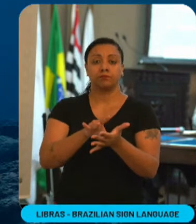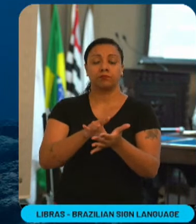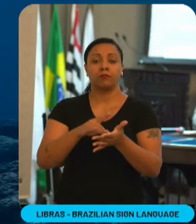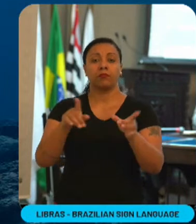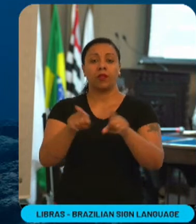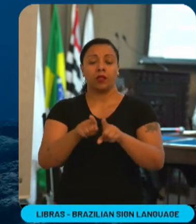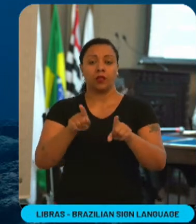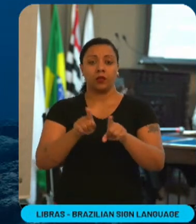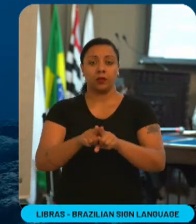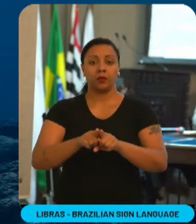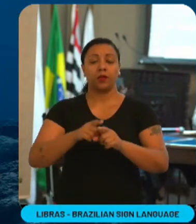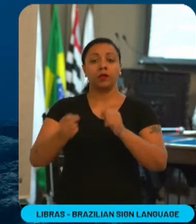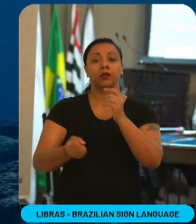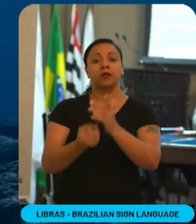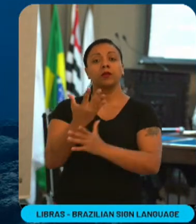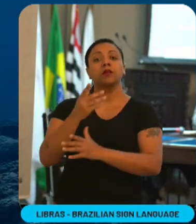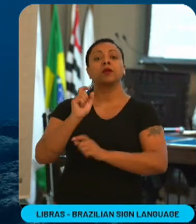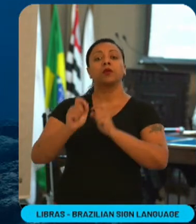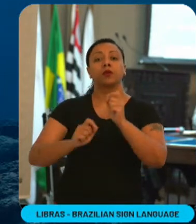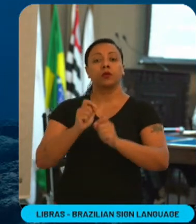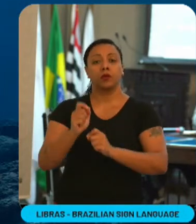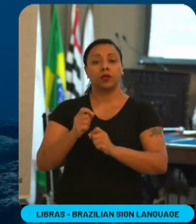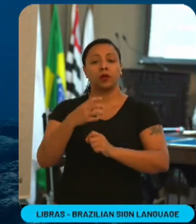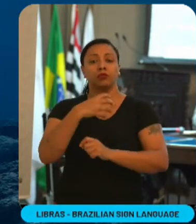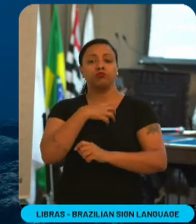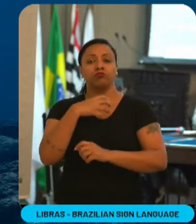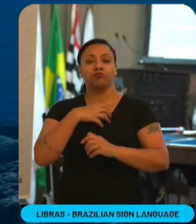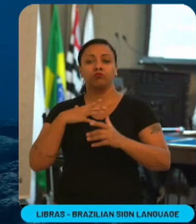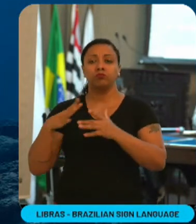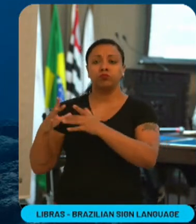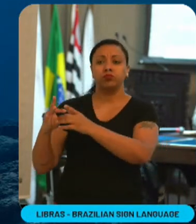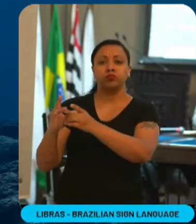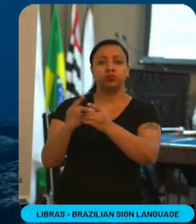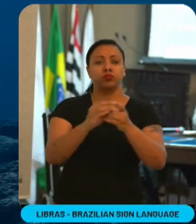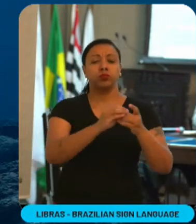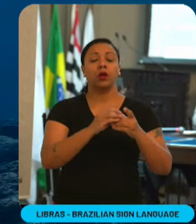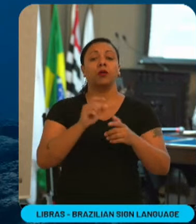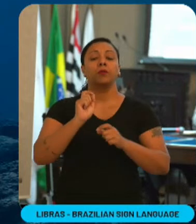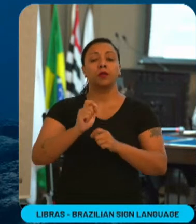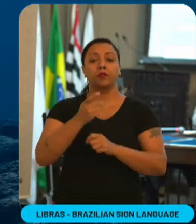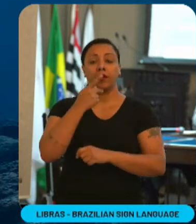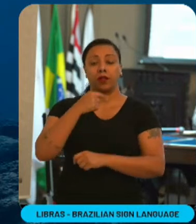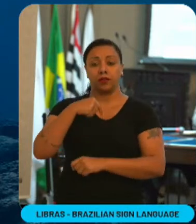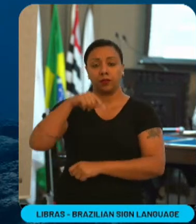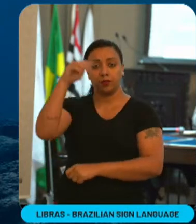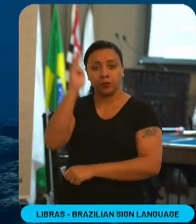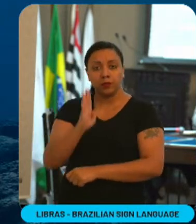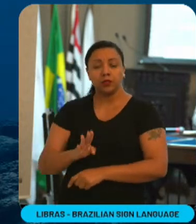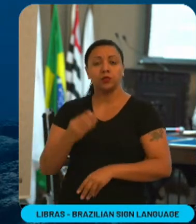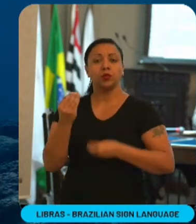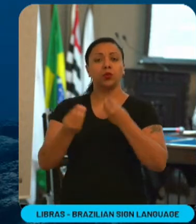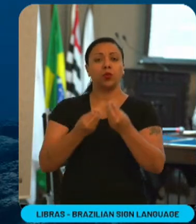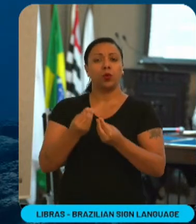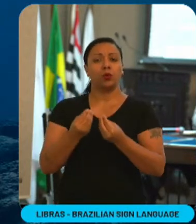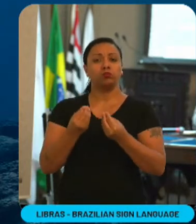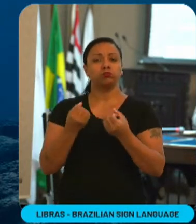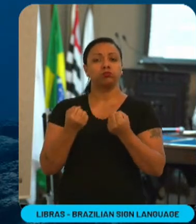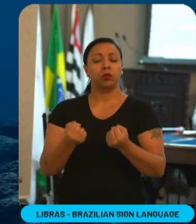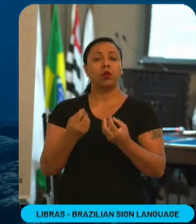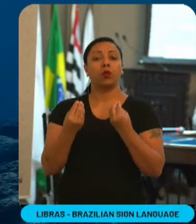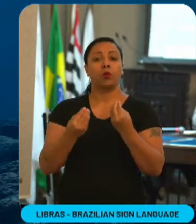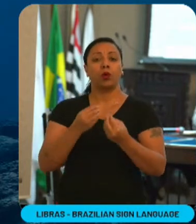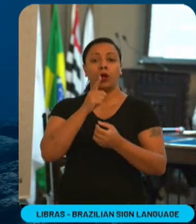only about to create the official concept, but also to